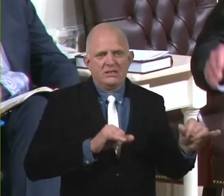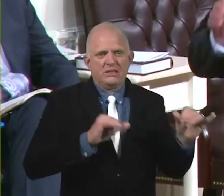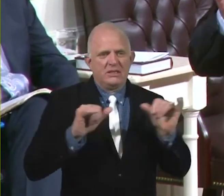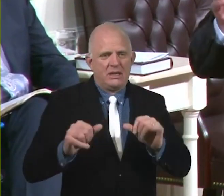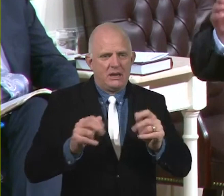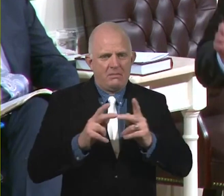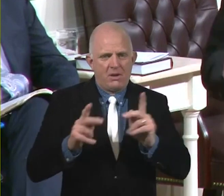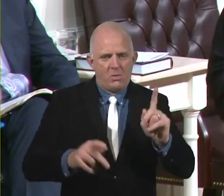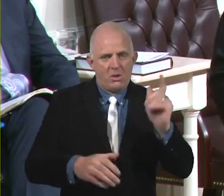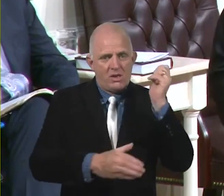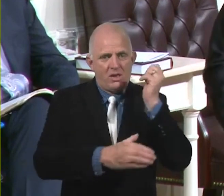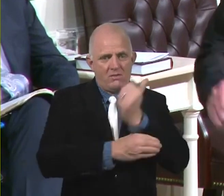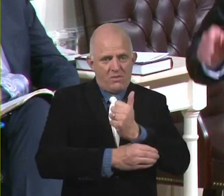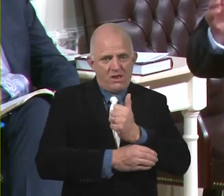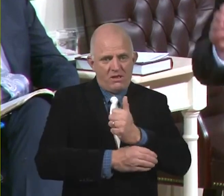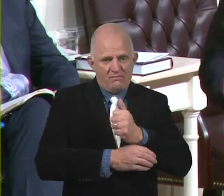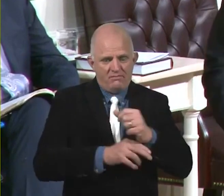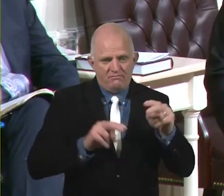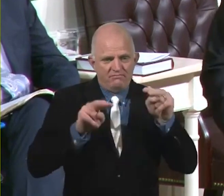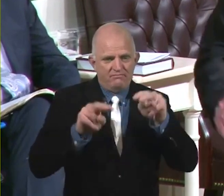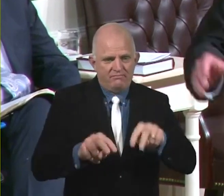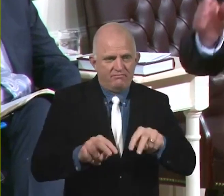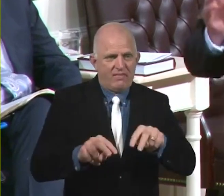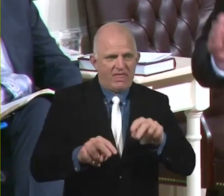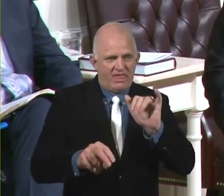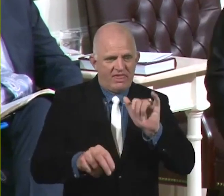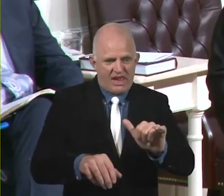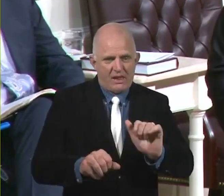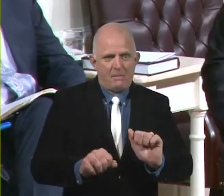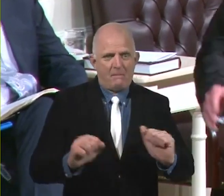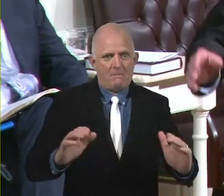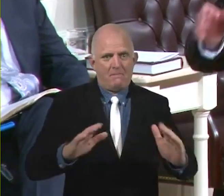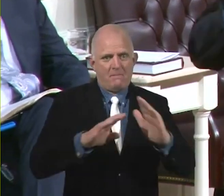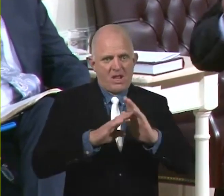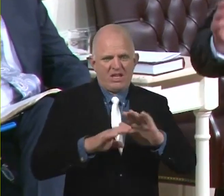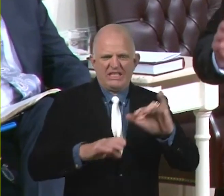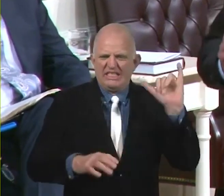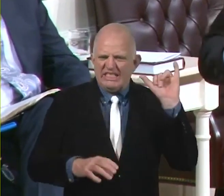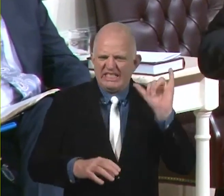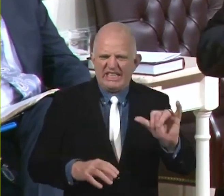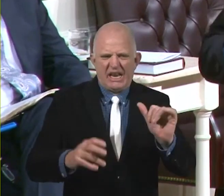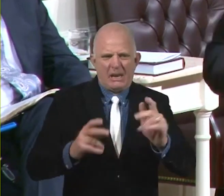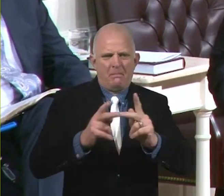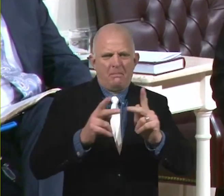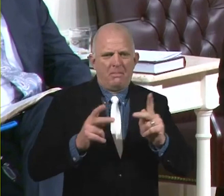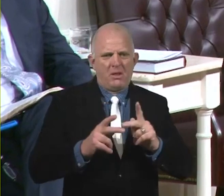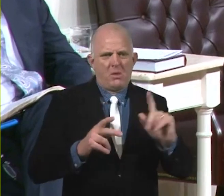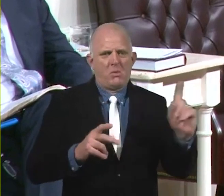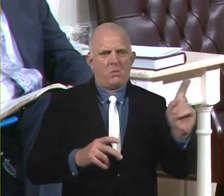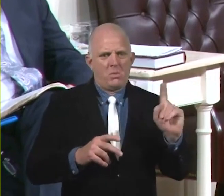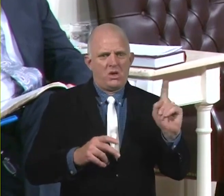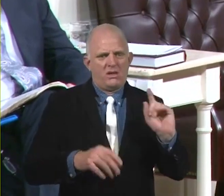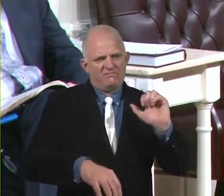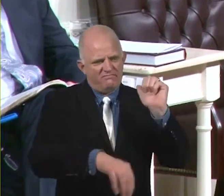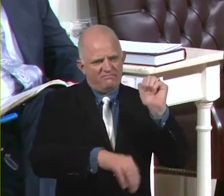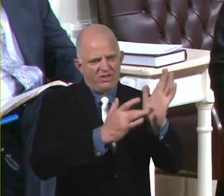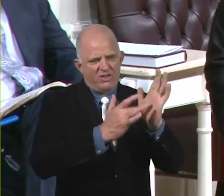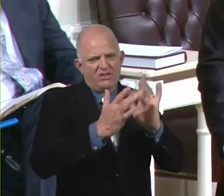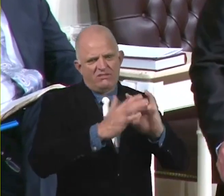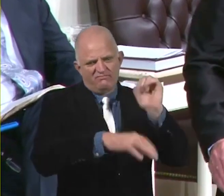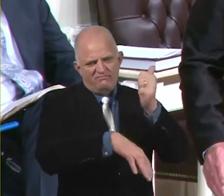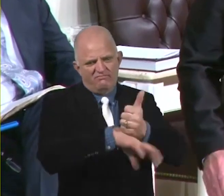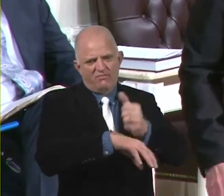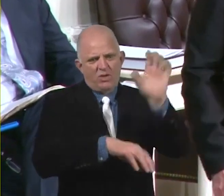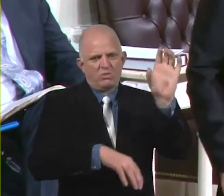at is the same hill, the same mountain, and the same spot that they planted the cross.